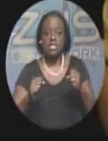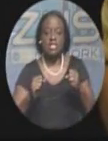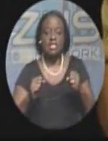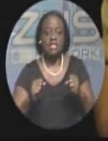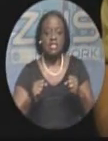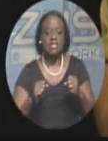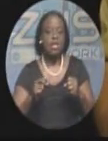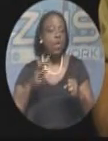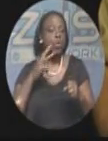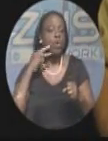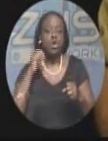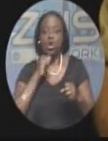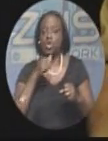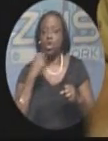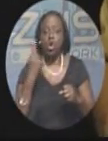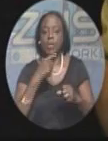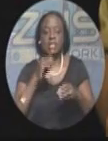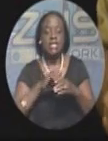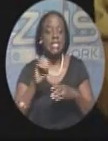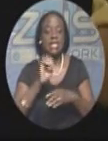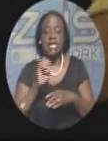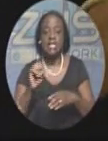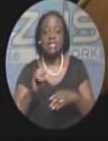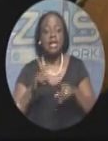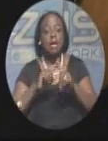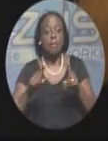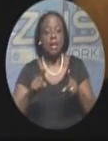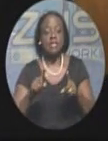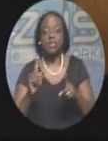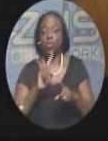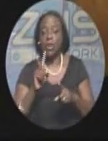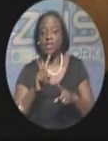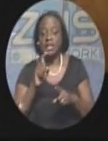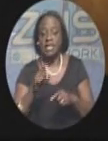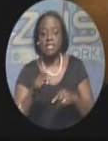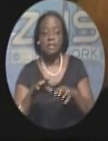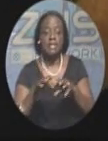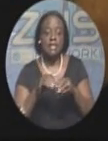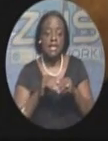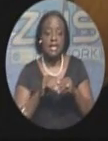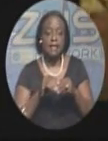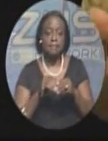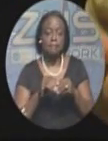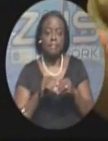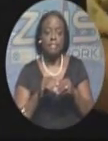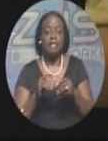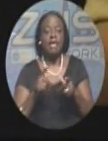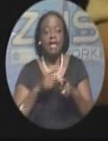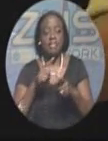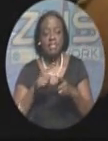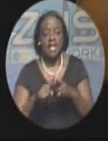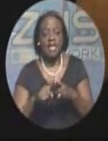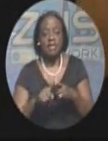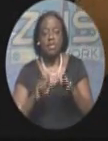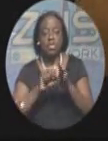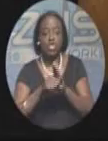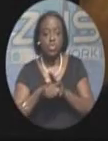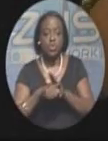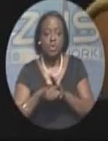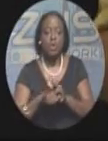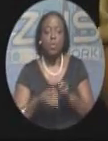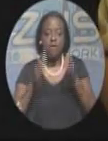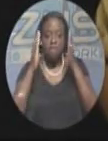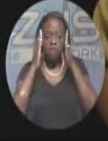there was certainly space for those people to be taken. And then, of course, no sooner we focused on the Eastern